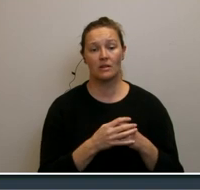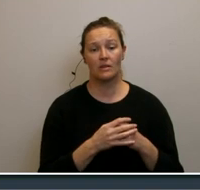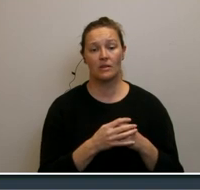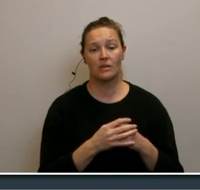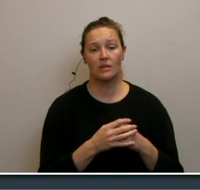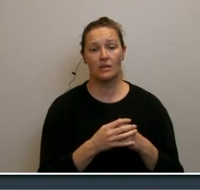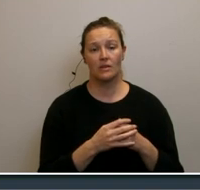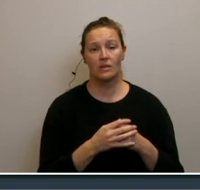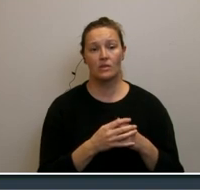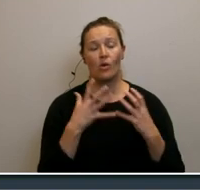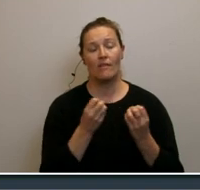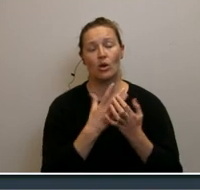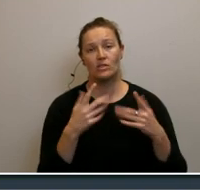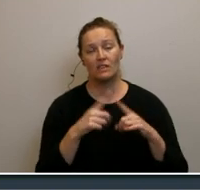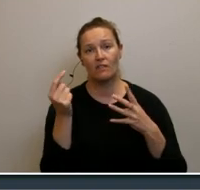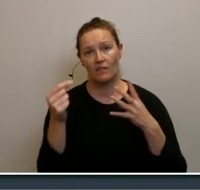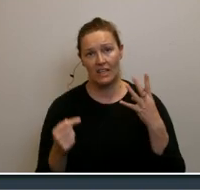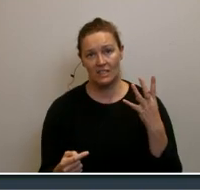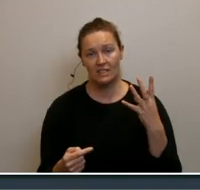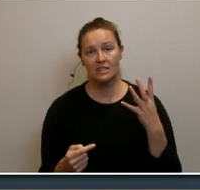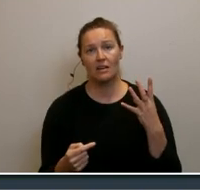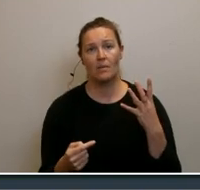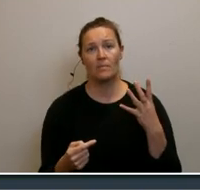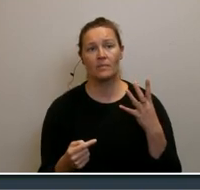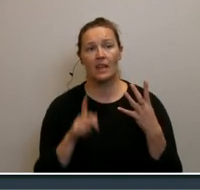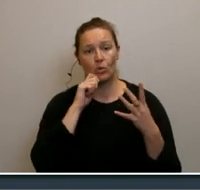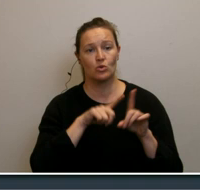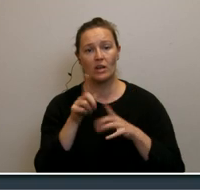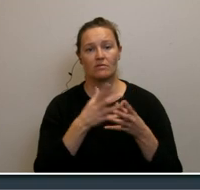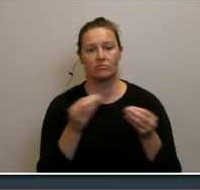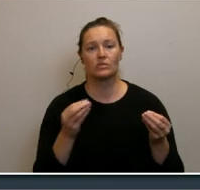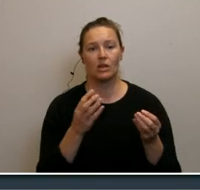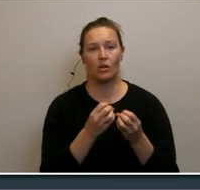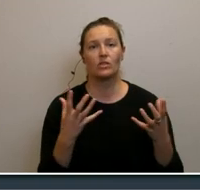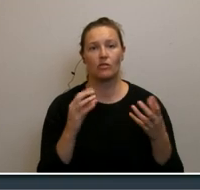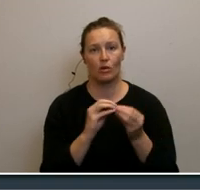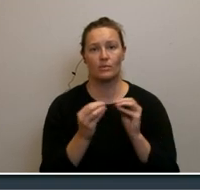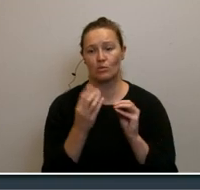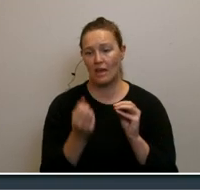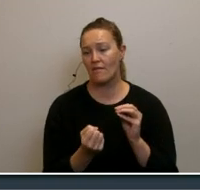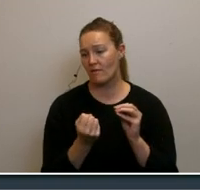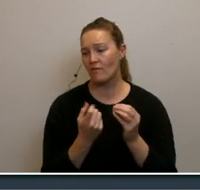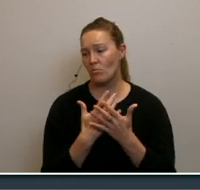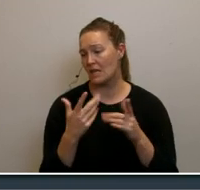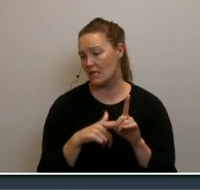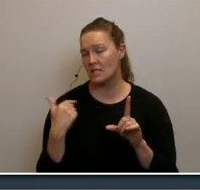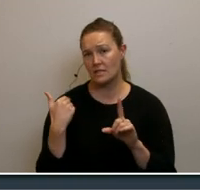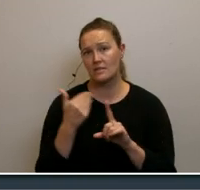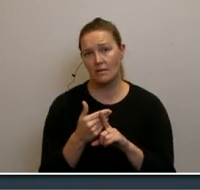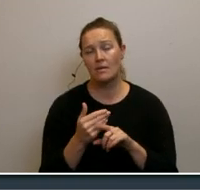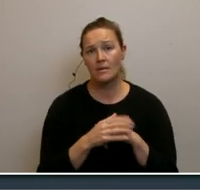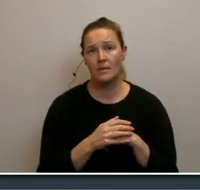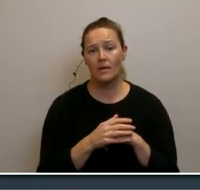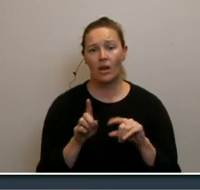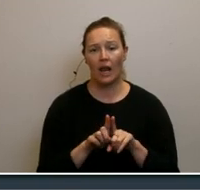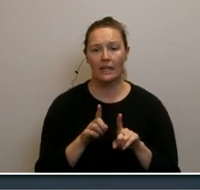evolve around this project that will overcome some of the major problems we've had in Hawke's Bay, particularly Napier, for a number of years over